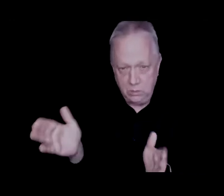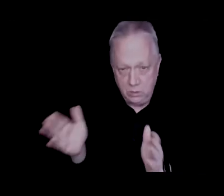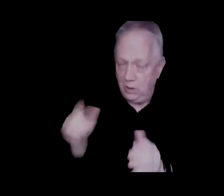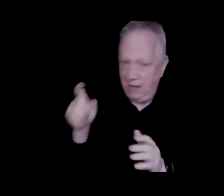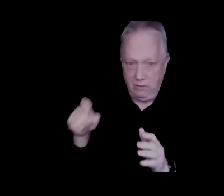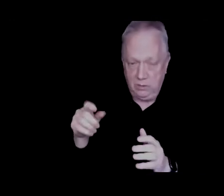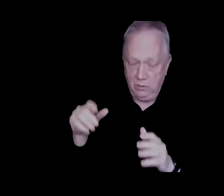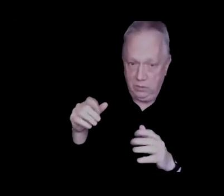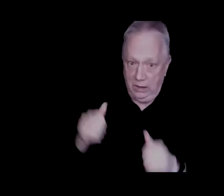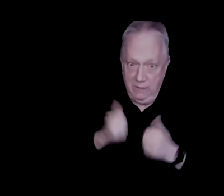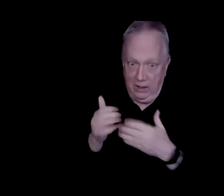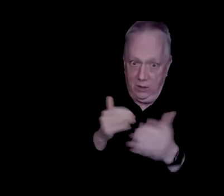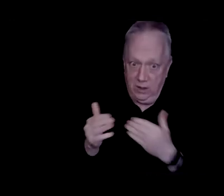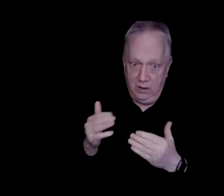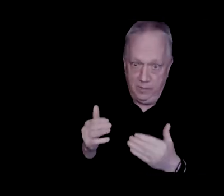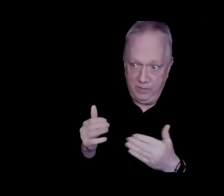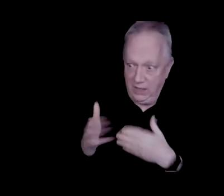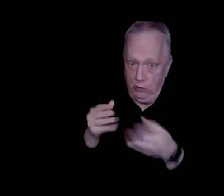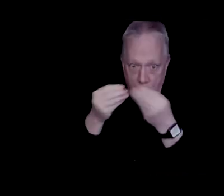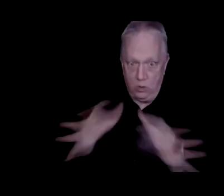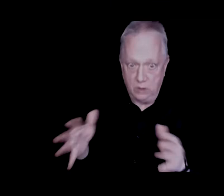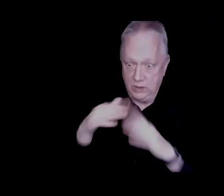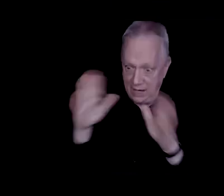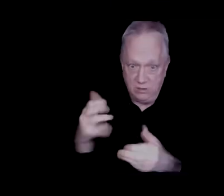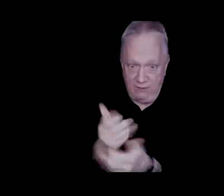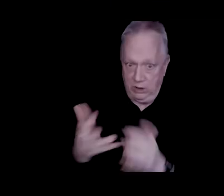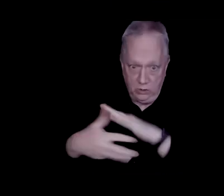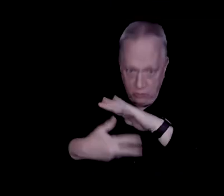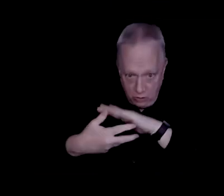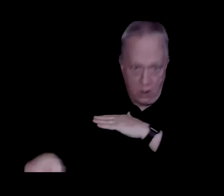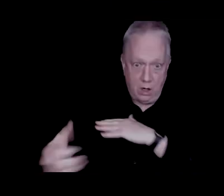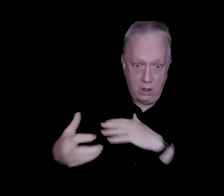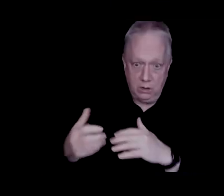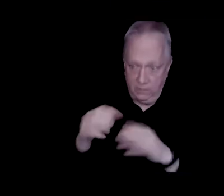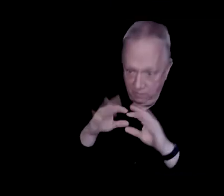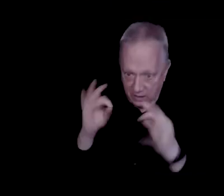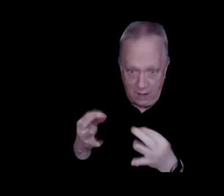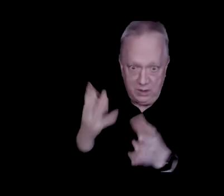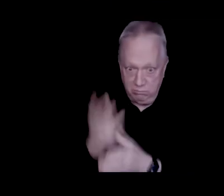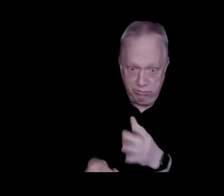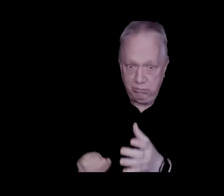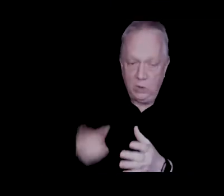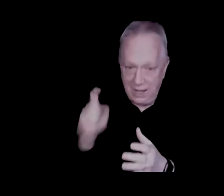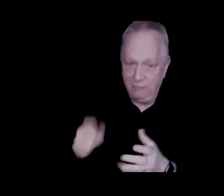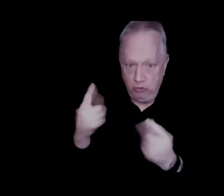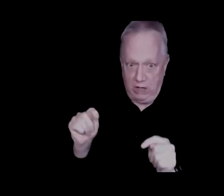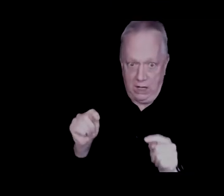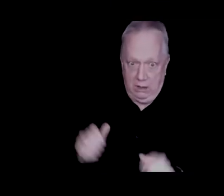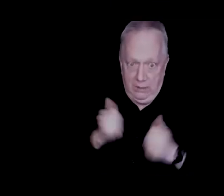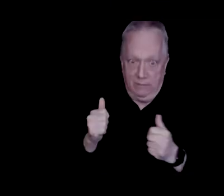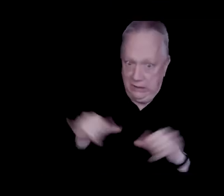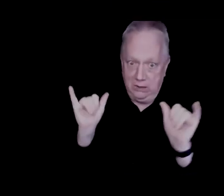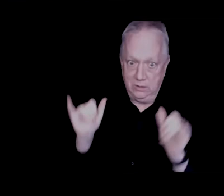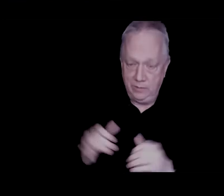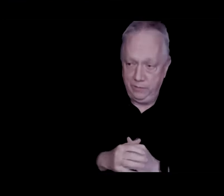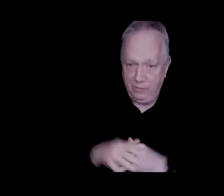to live anyway, even if you lost your house, if you lost your family, you have to try to live, you see?